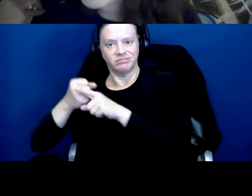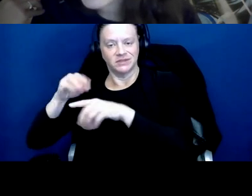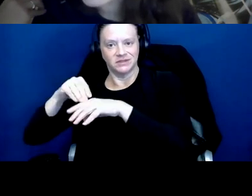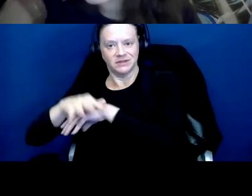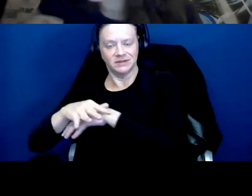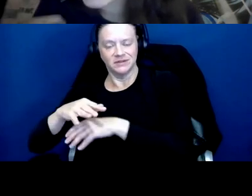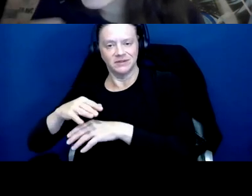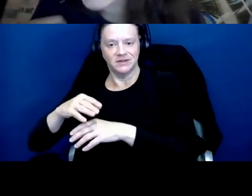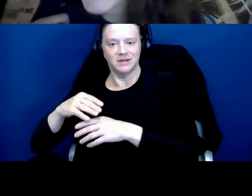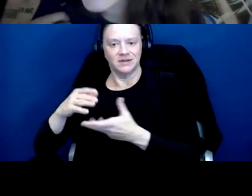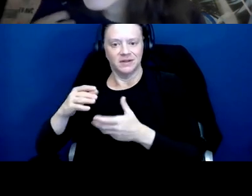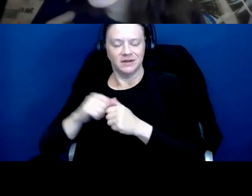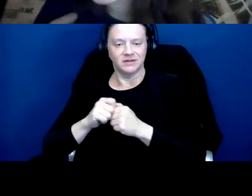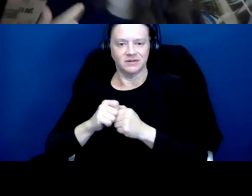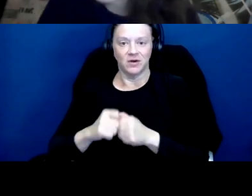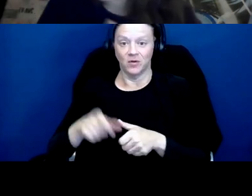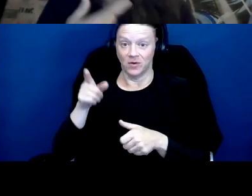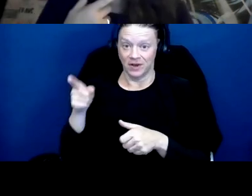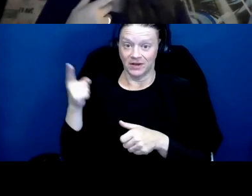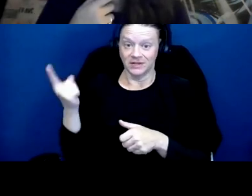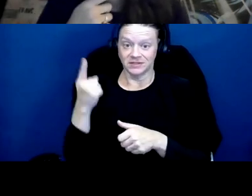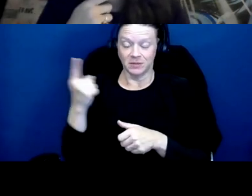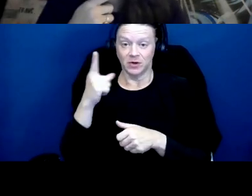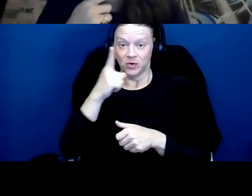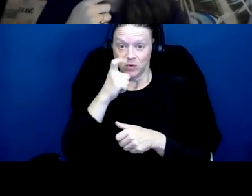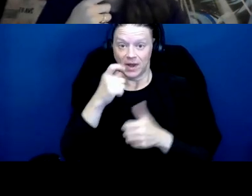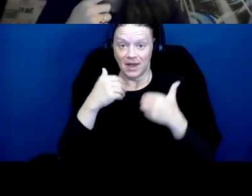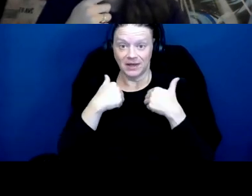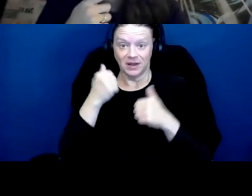times more likely to get it again than someone who's been vaccinated.